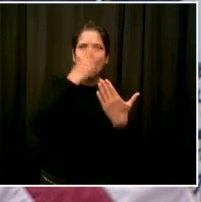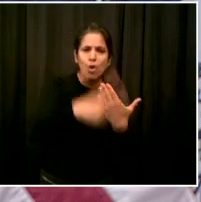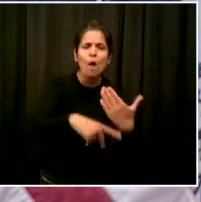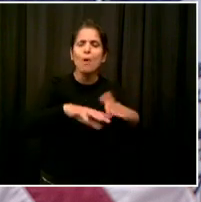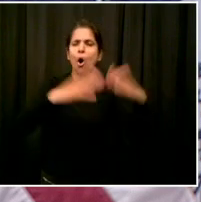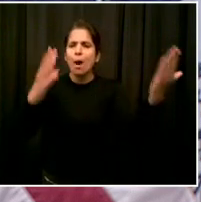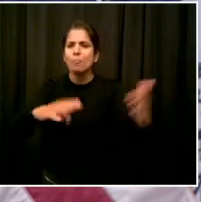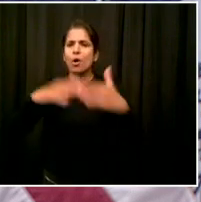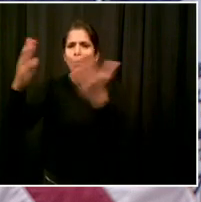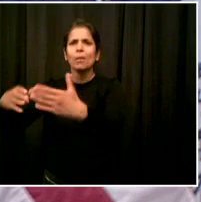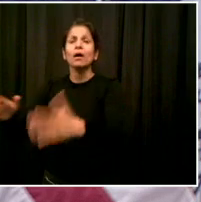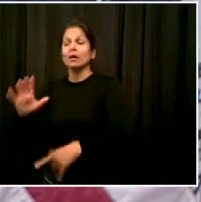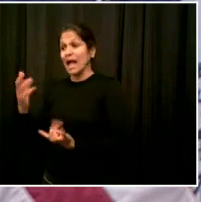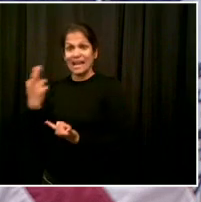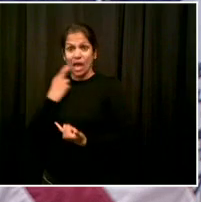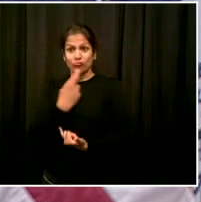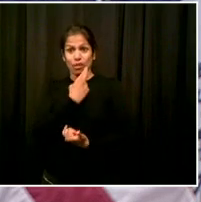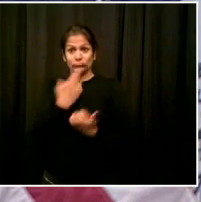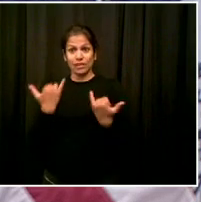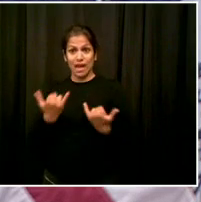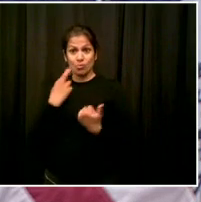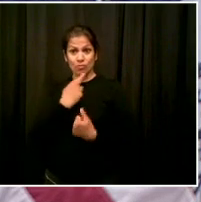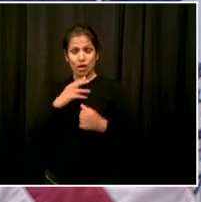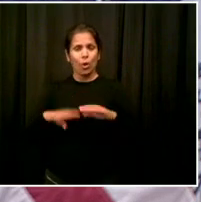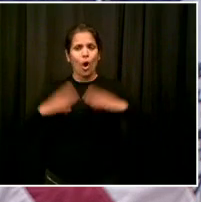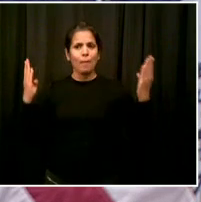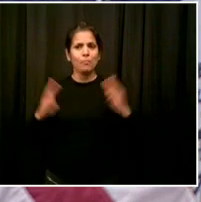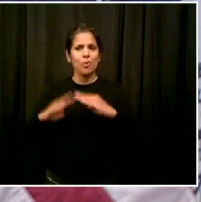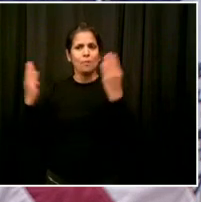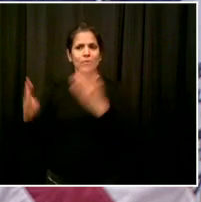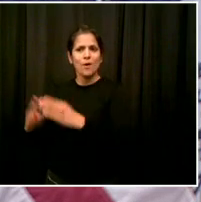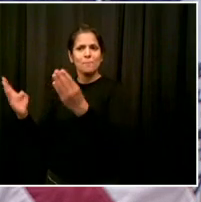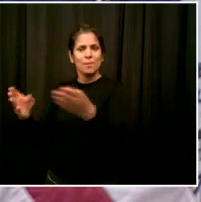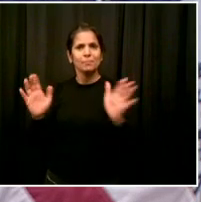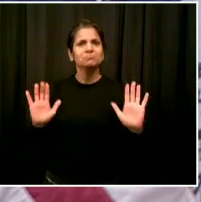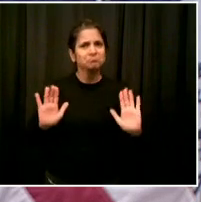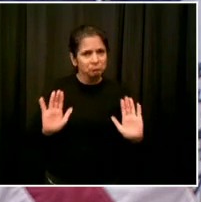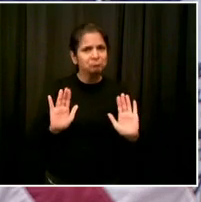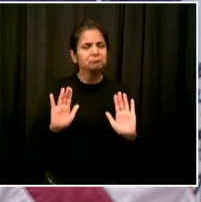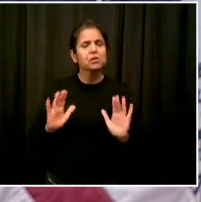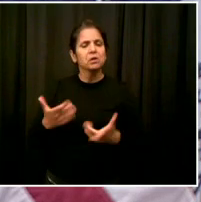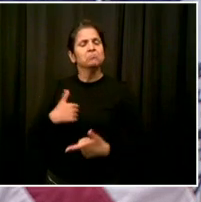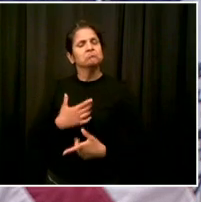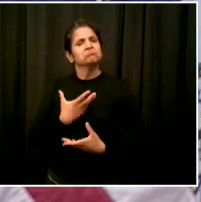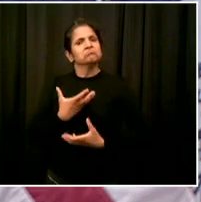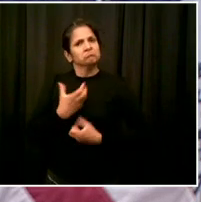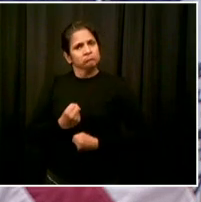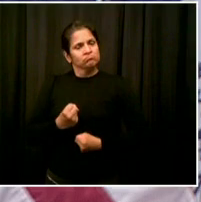future of the city, because we've seen this time and time again. The city always comes back, and we will again.